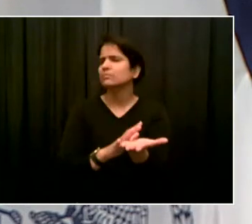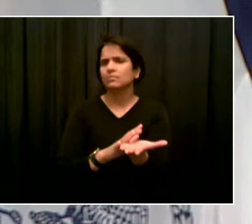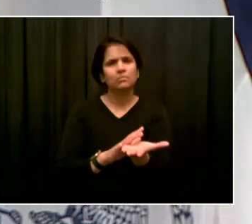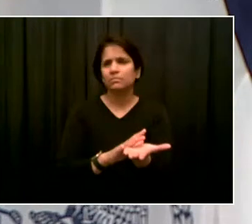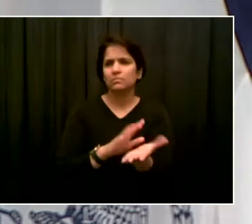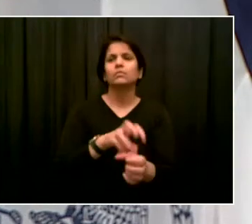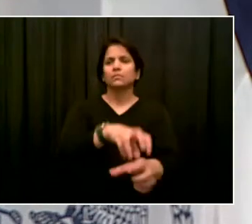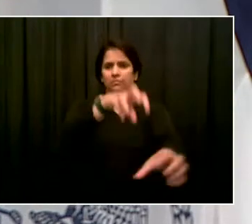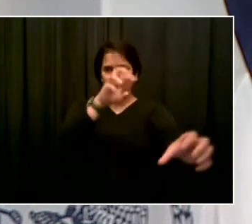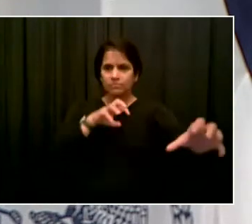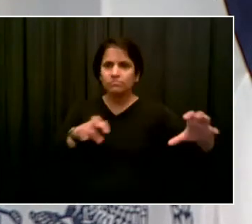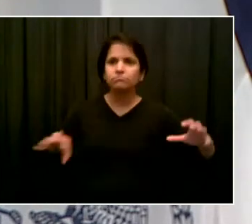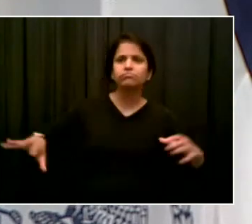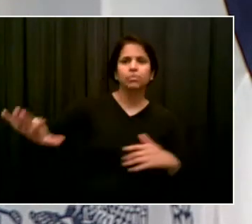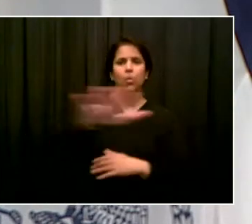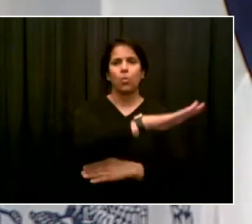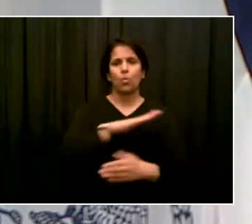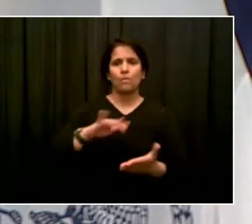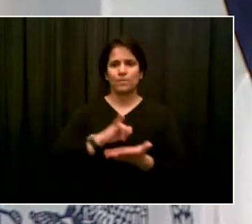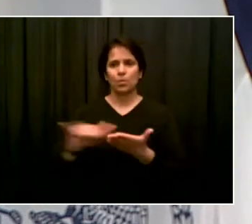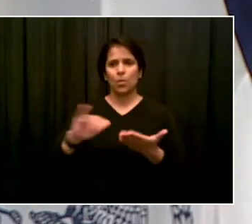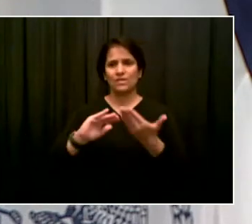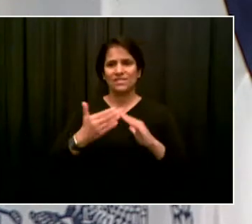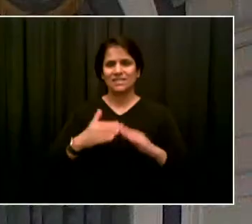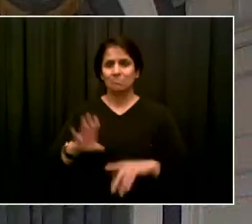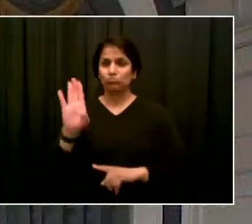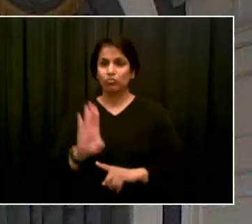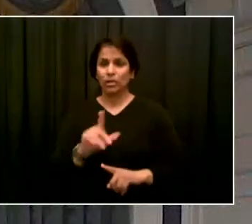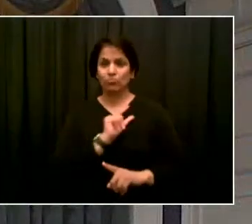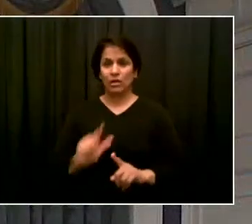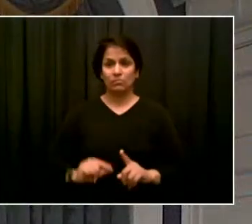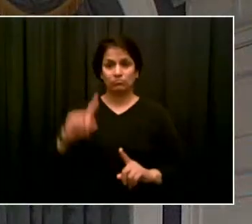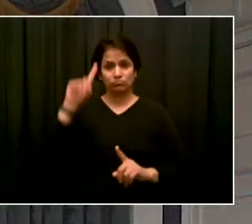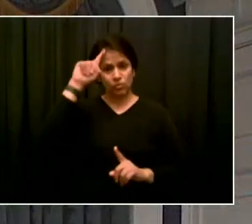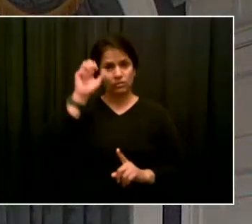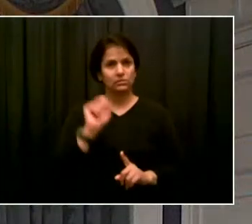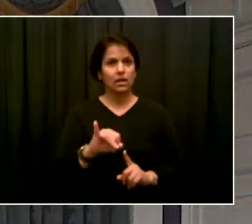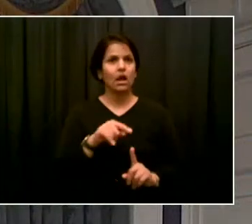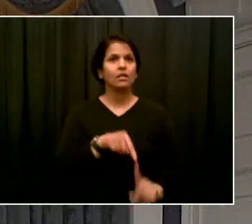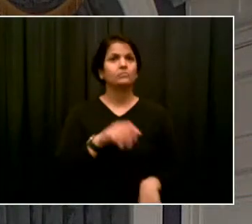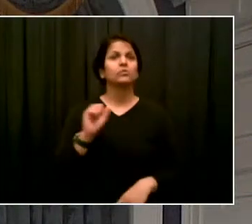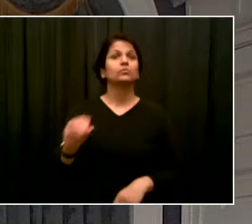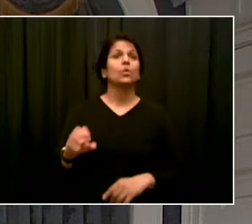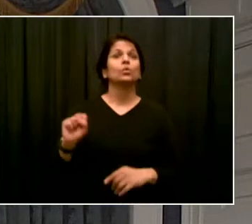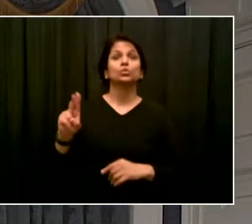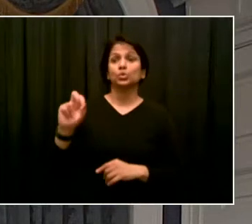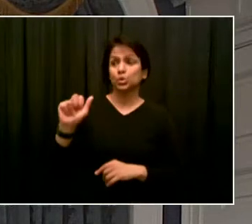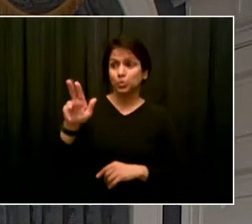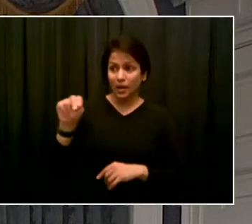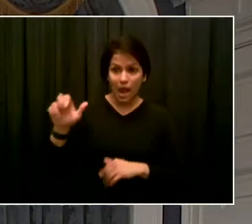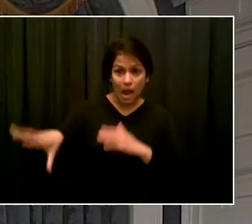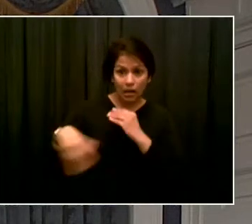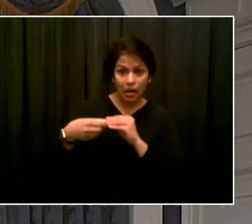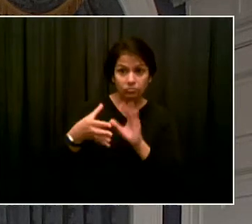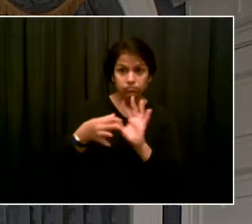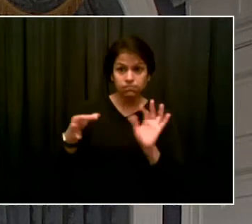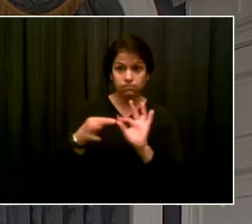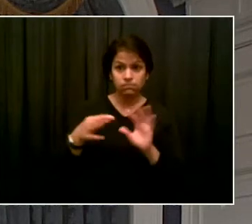work, Susan, you want to jump in? I don't know where Thank you, Mr. there you Mayor. go.